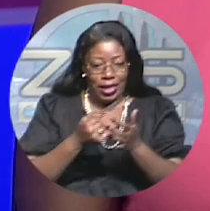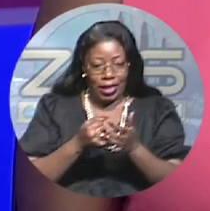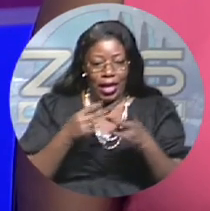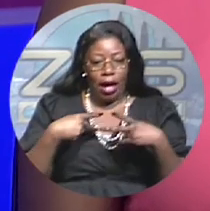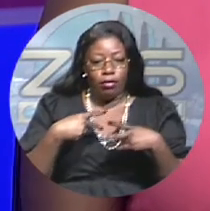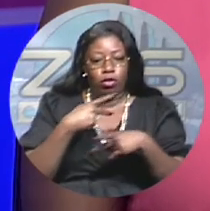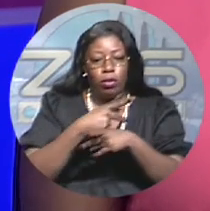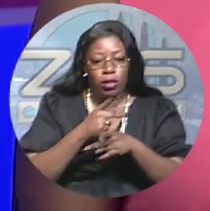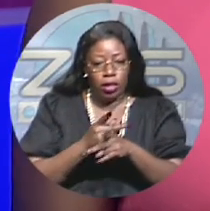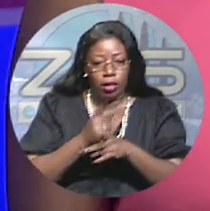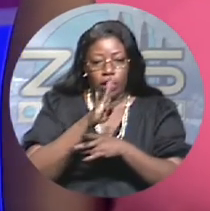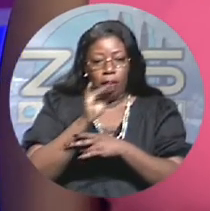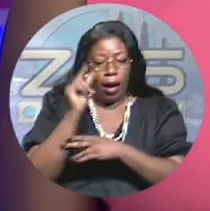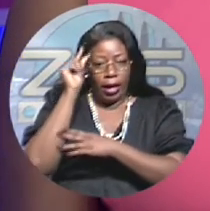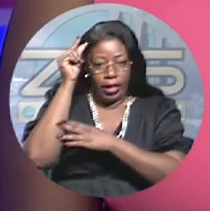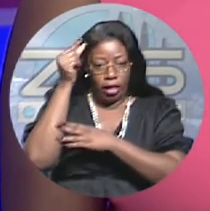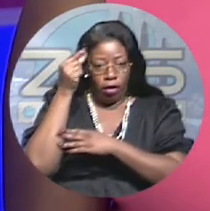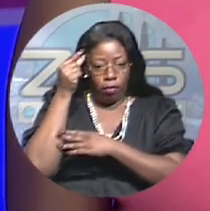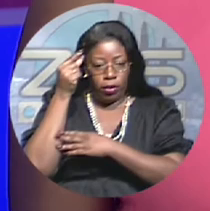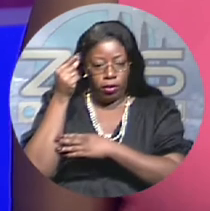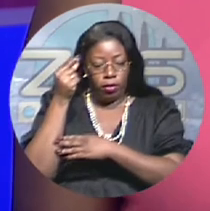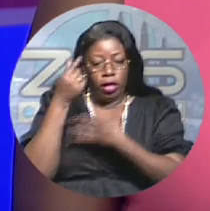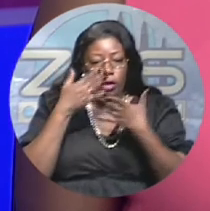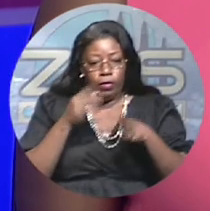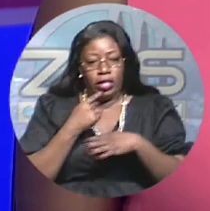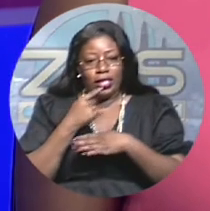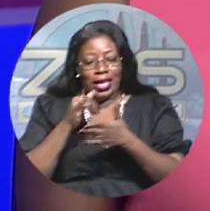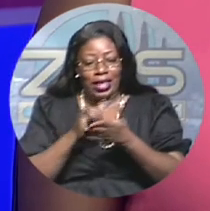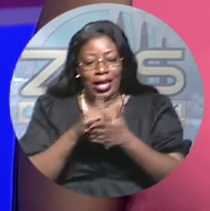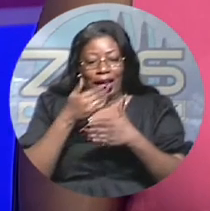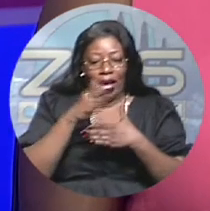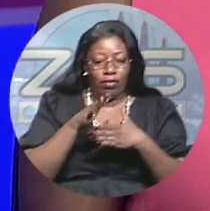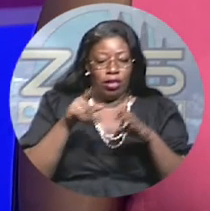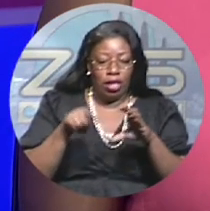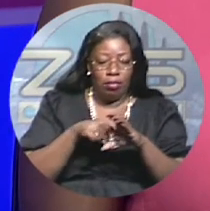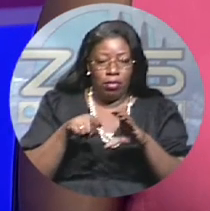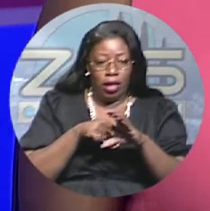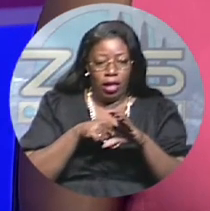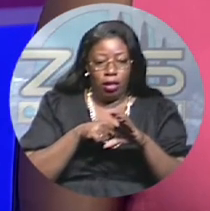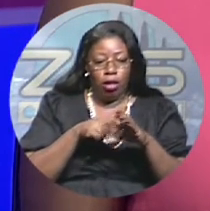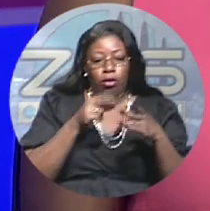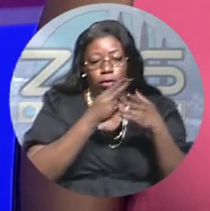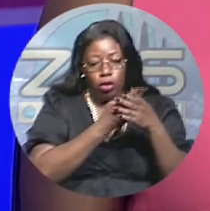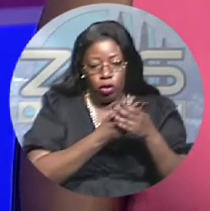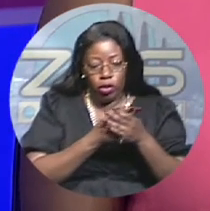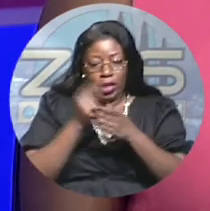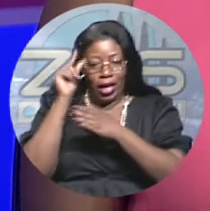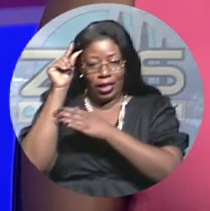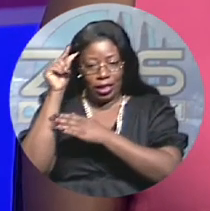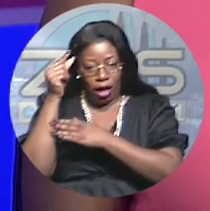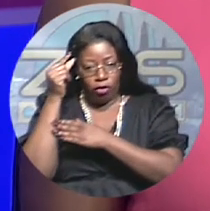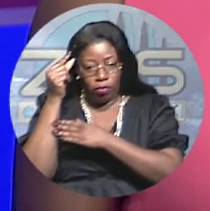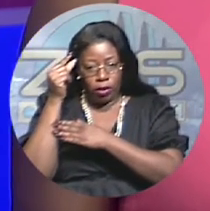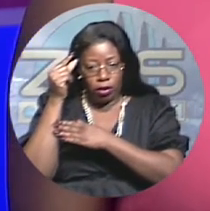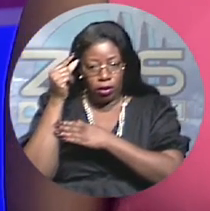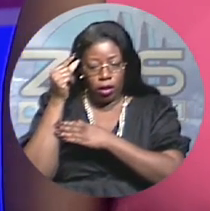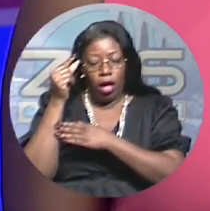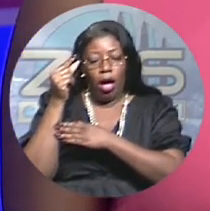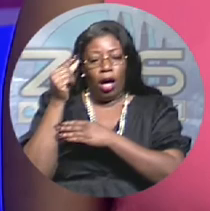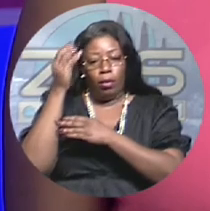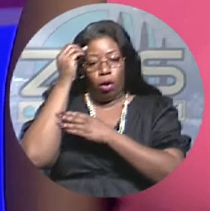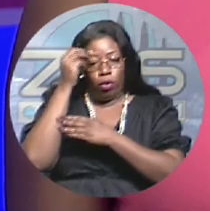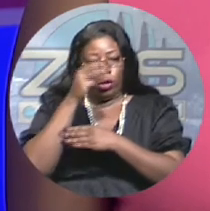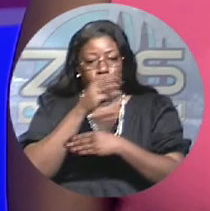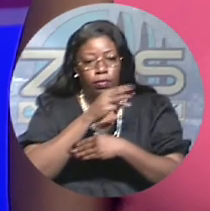produced by government. Archer concluded that after several emails between government and the union's legal representative, Obie Ferguson,